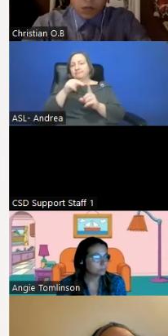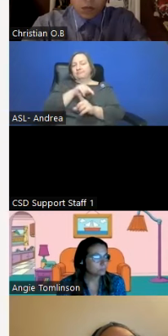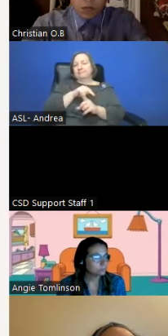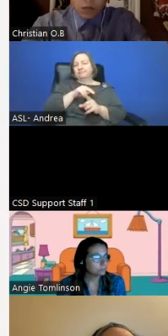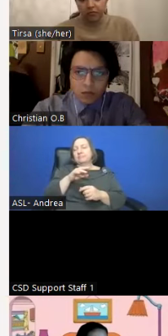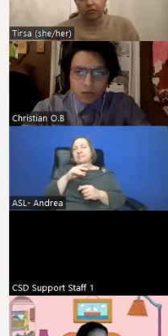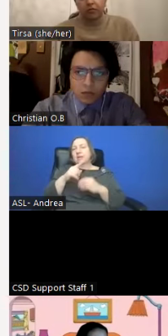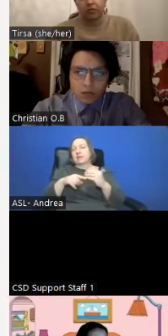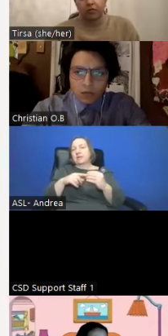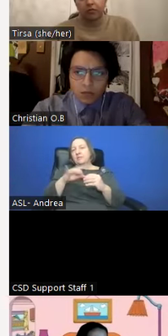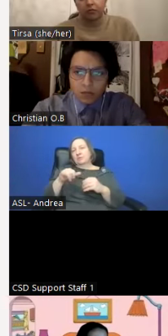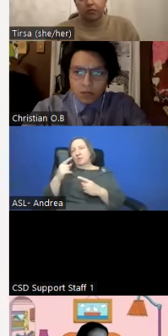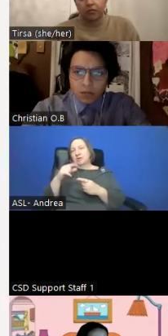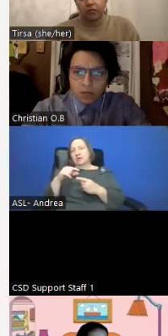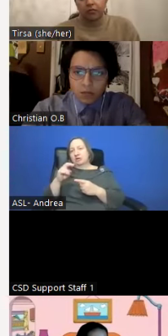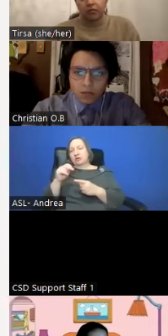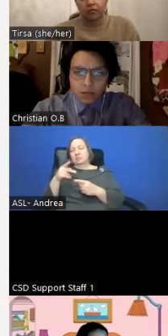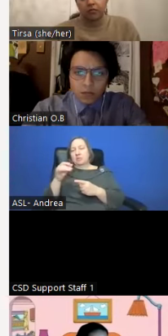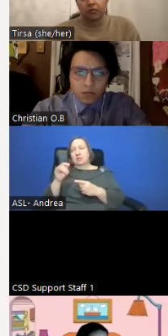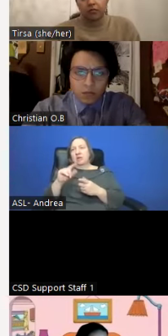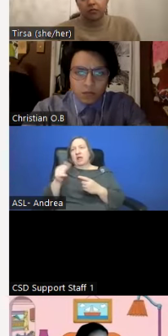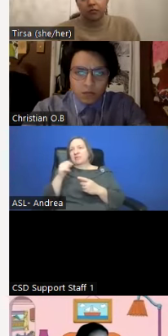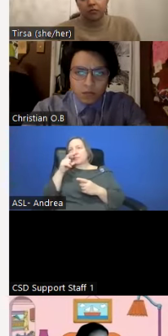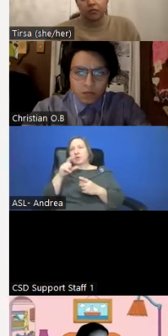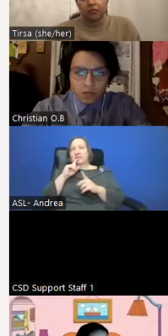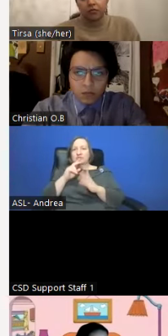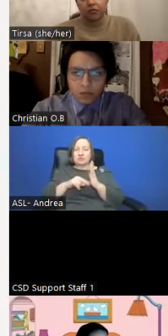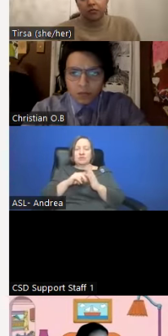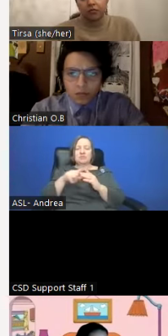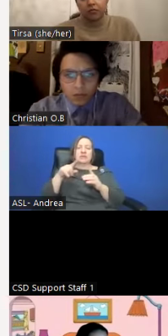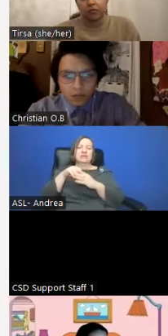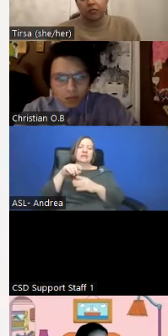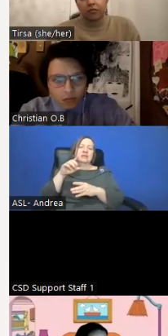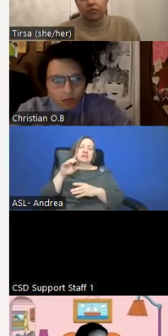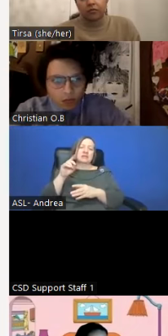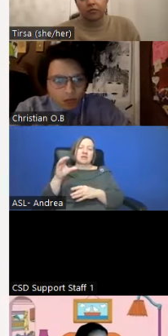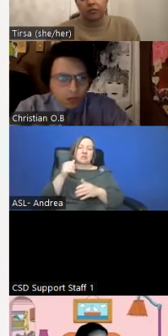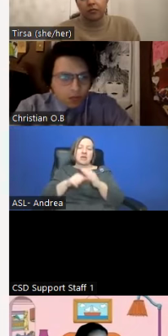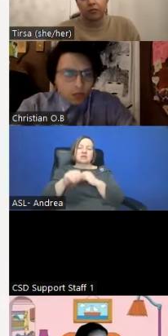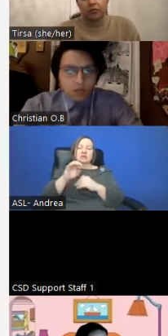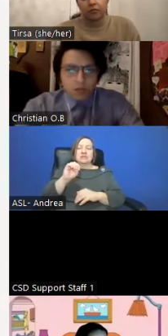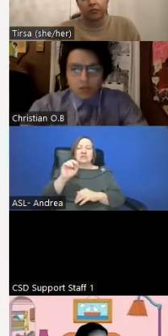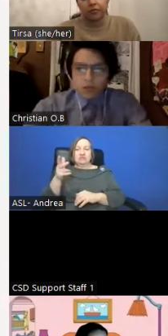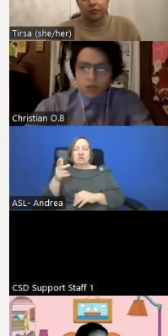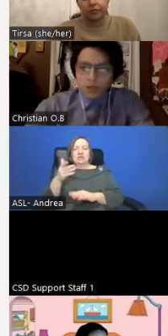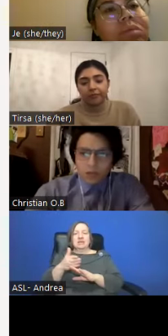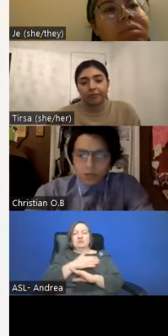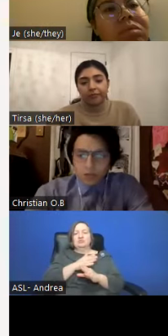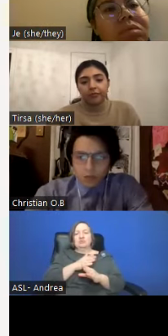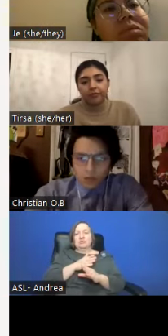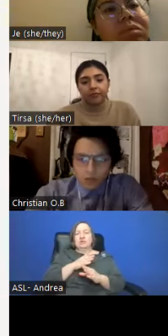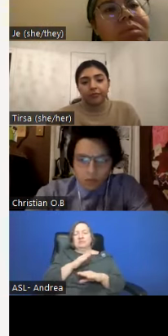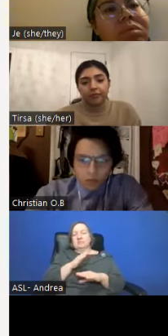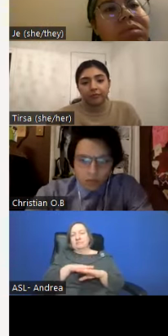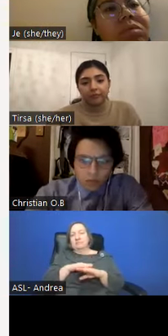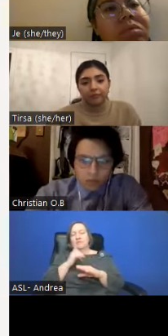some things that don't need to be read out loud necessarily because we're not at them yet, but they're in the document under E3, which are also sort of pre-flagged for the garden plot as well as at the bottom of